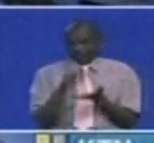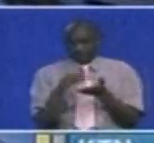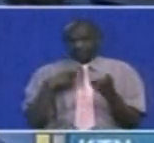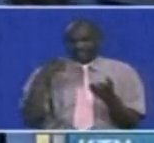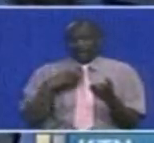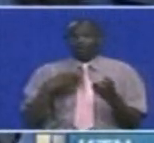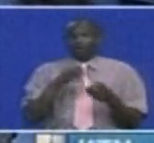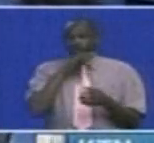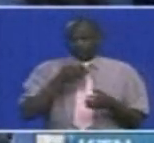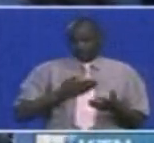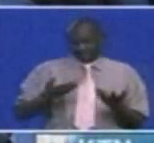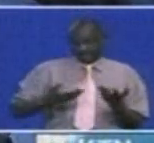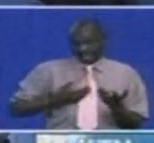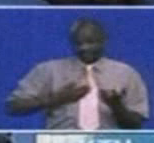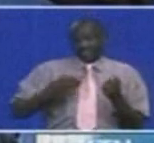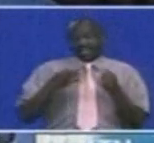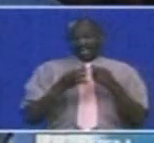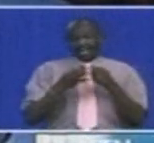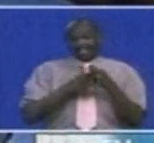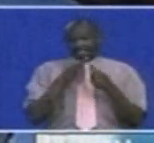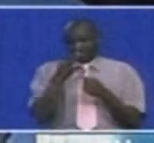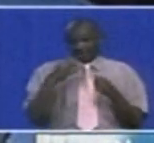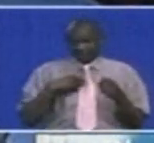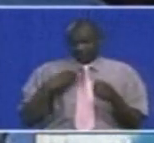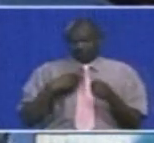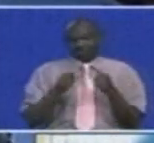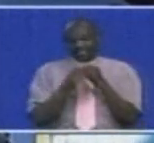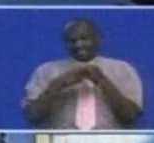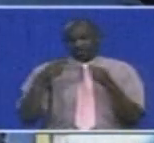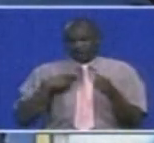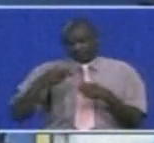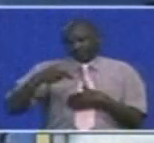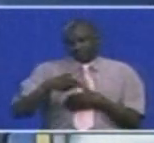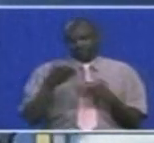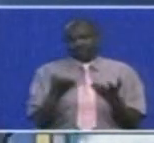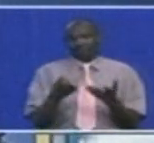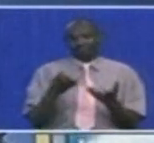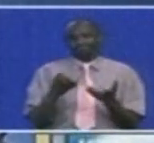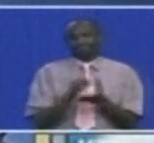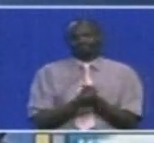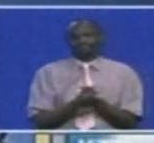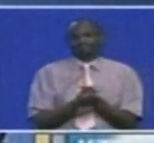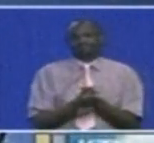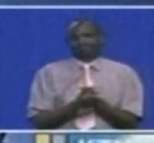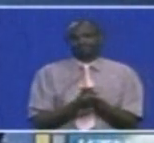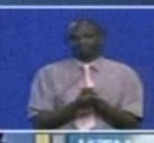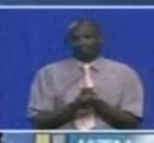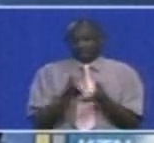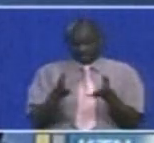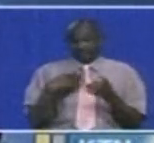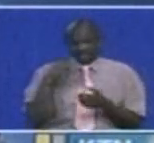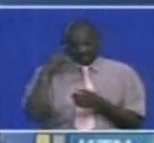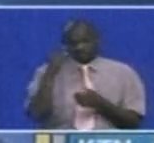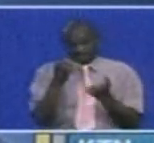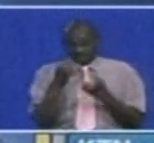consumers will pay 83 shillings and 16 cents for kerosene from a previous of 83 shillings and 91 cents. I bet you need